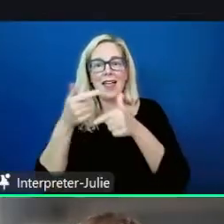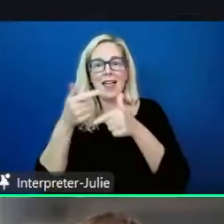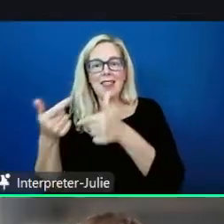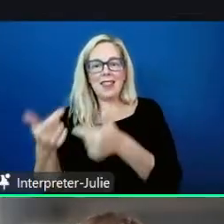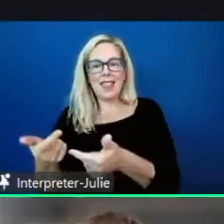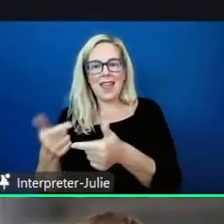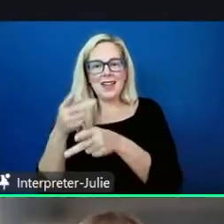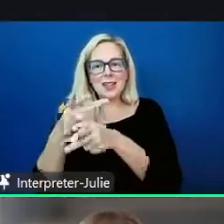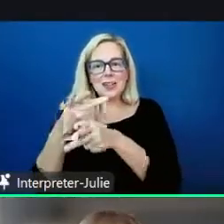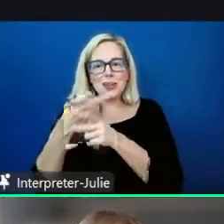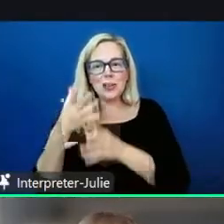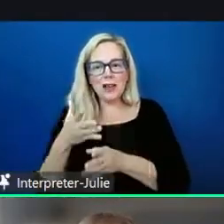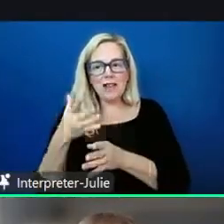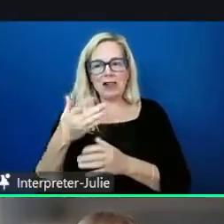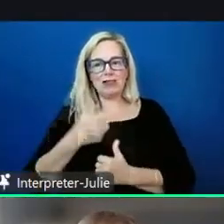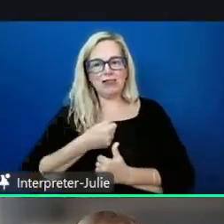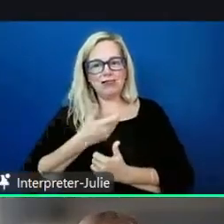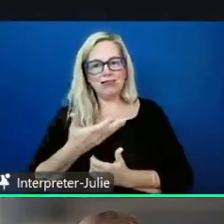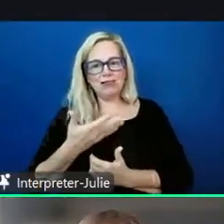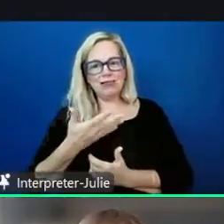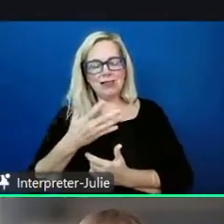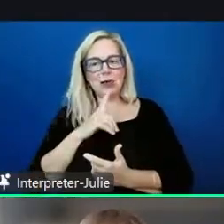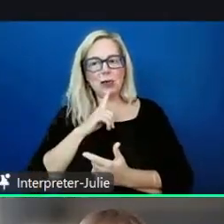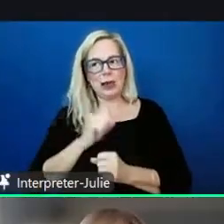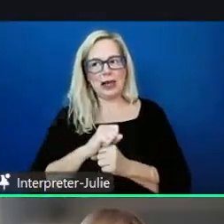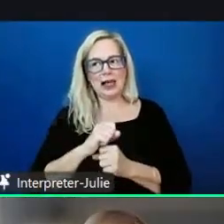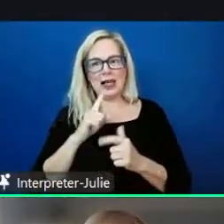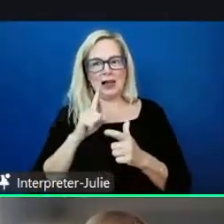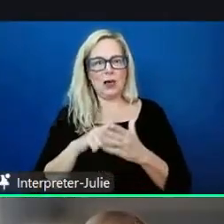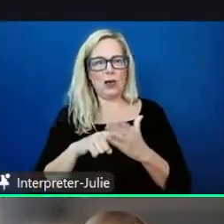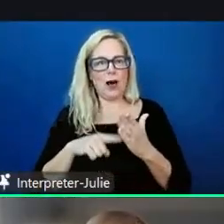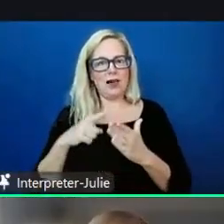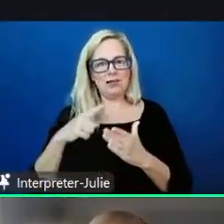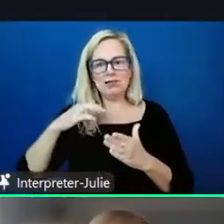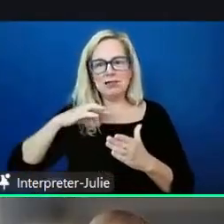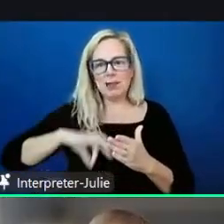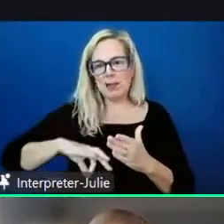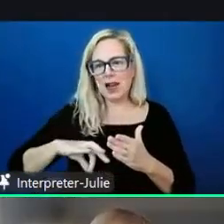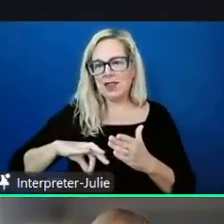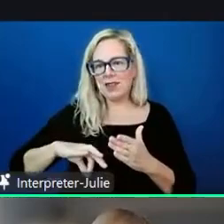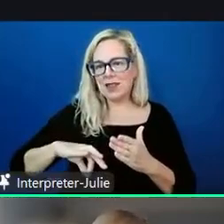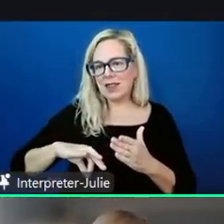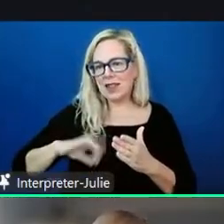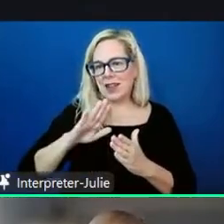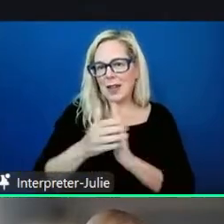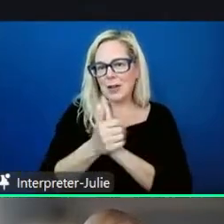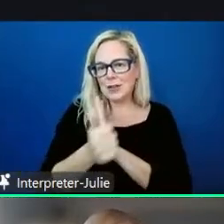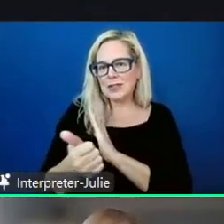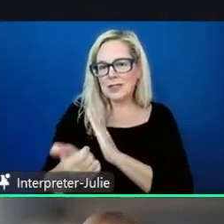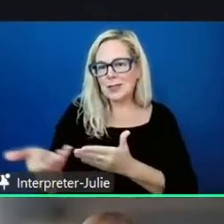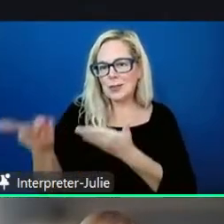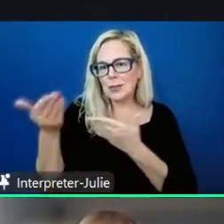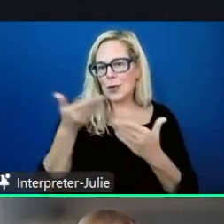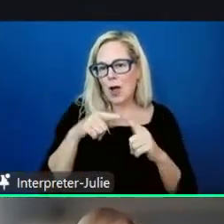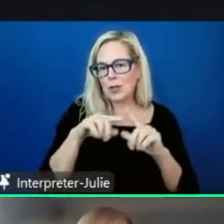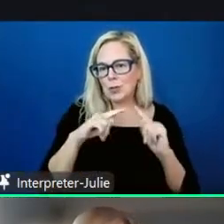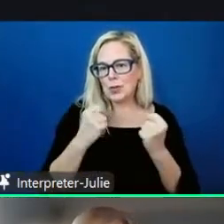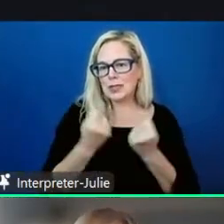brought to their teams, and also kind of gave tips to other leaders that were in the room or even peers on how